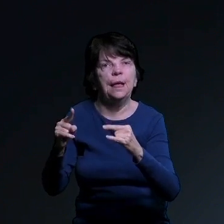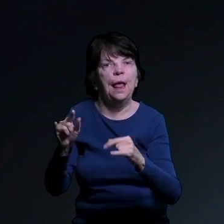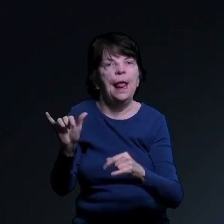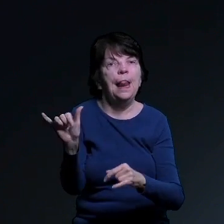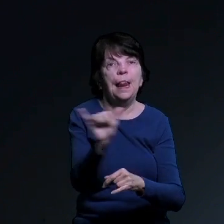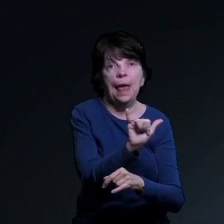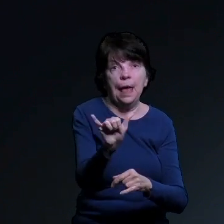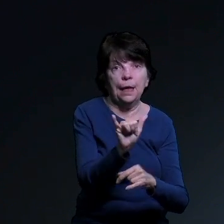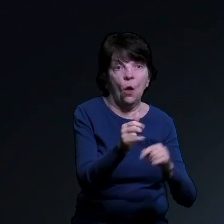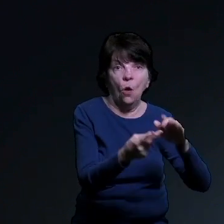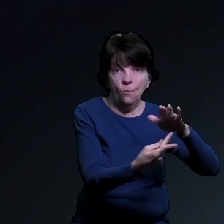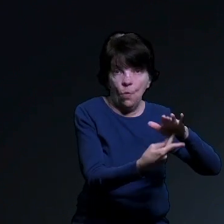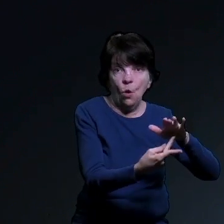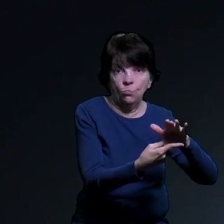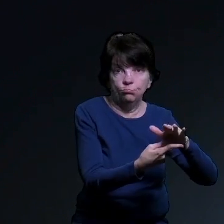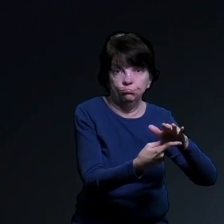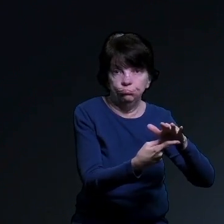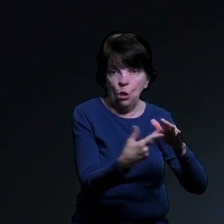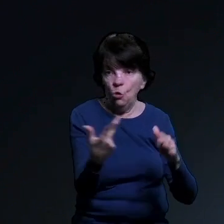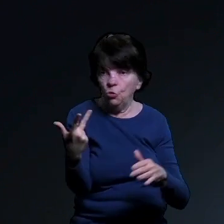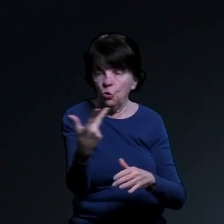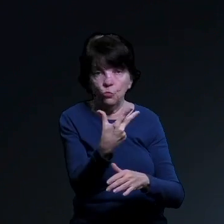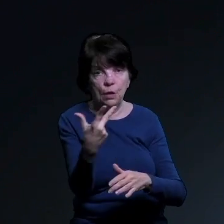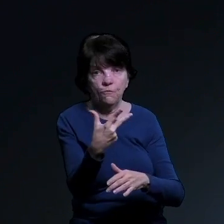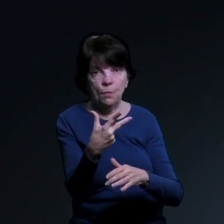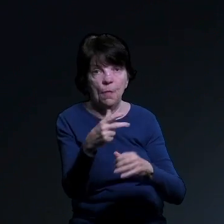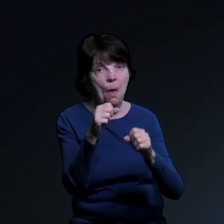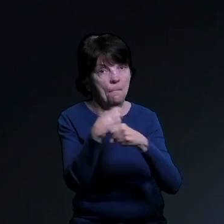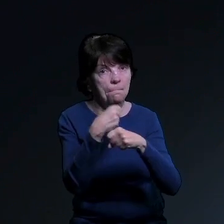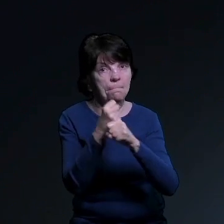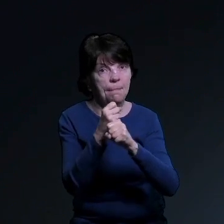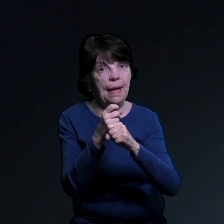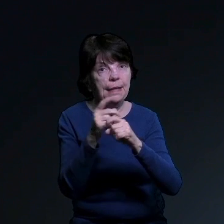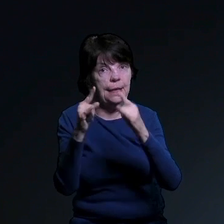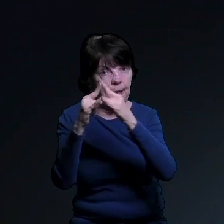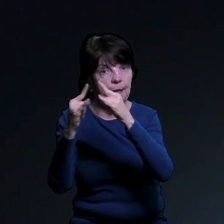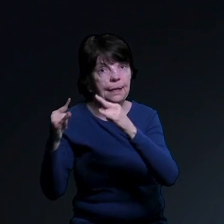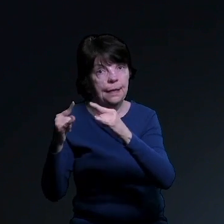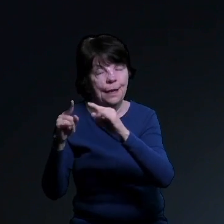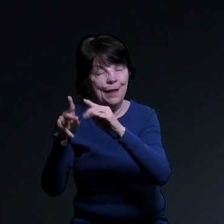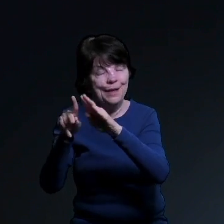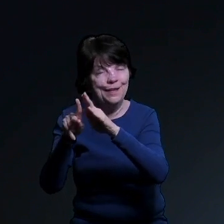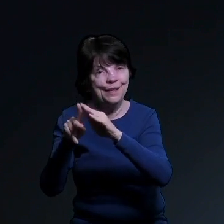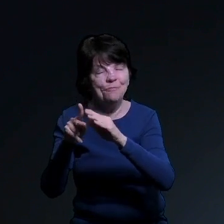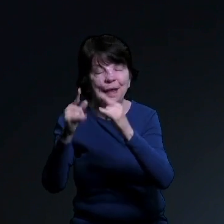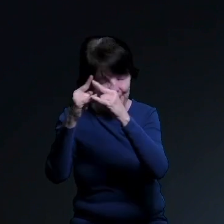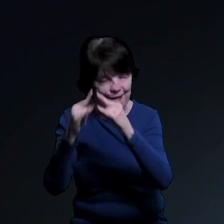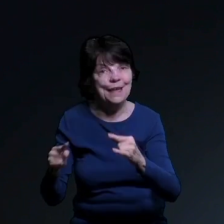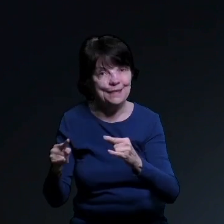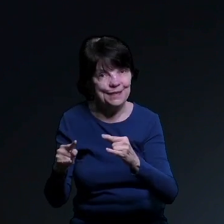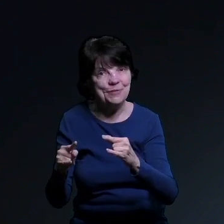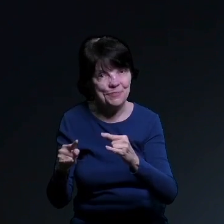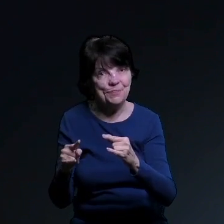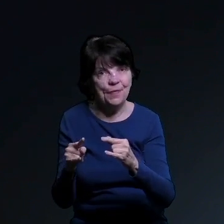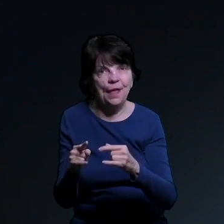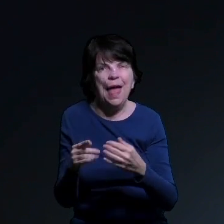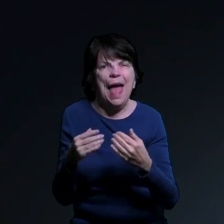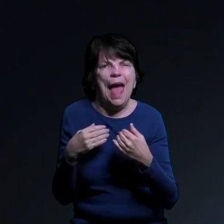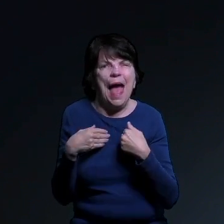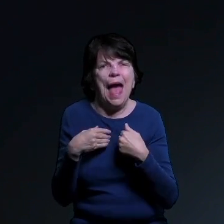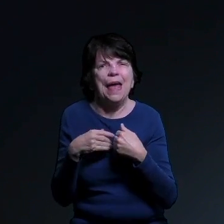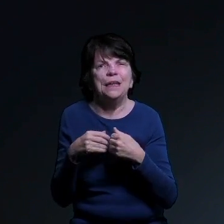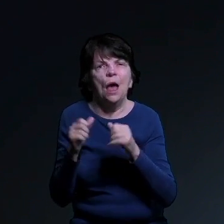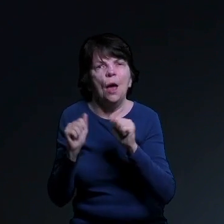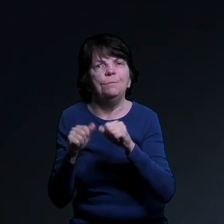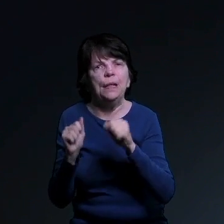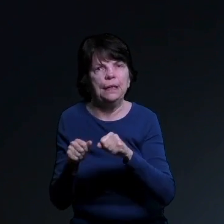maker. Priscilla, Aquila, they were tent makers. They had the ability to earn a living other kinds of ways,